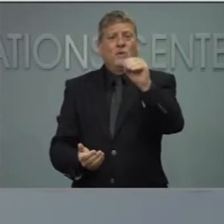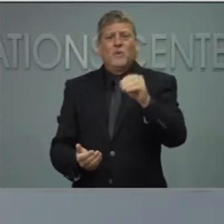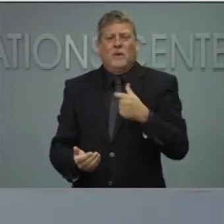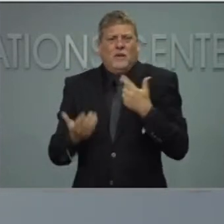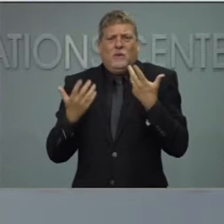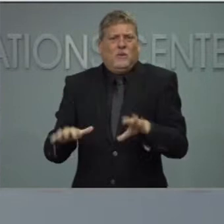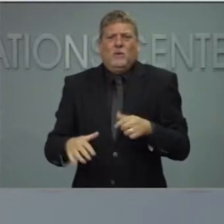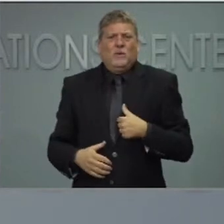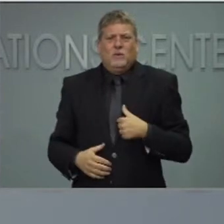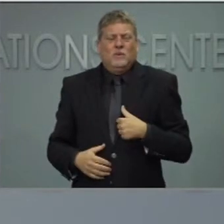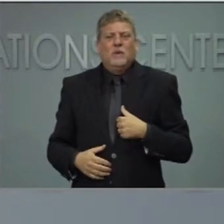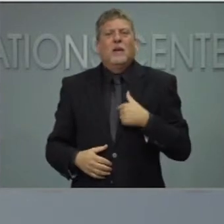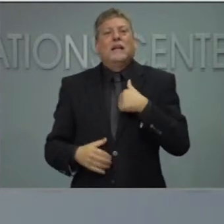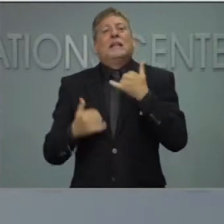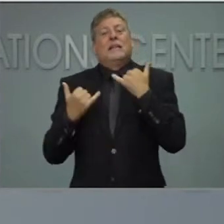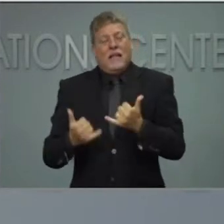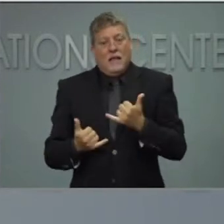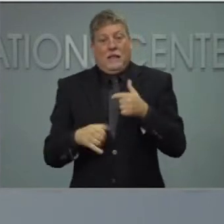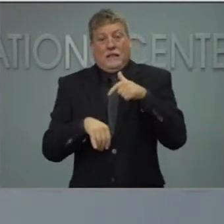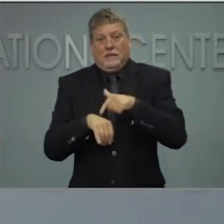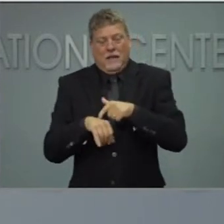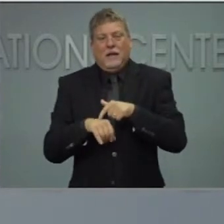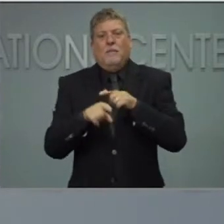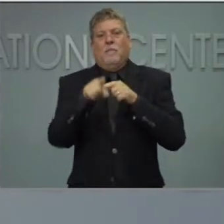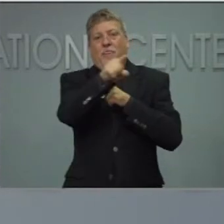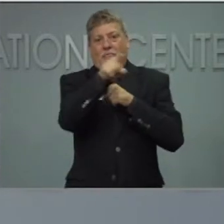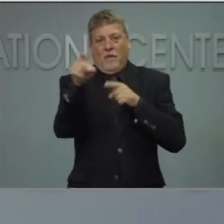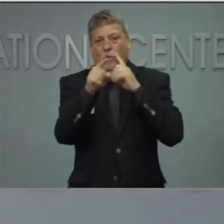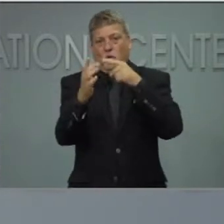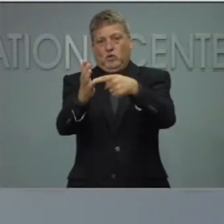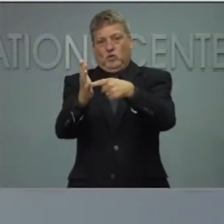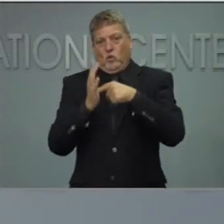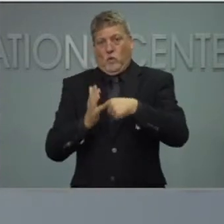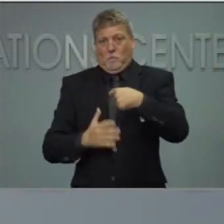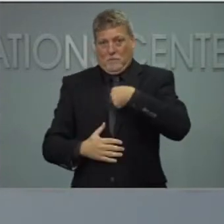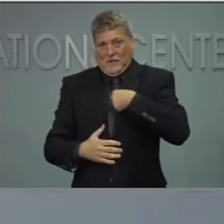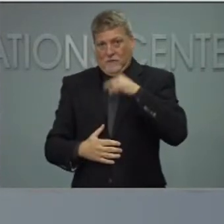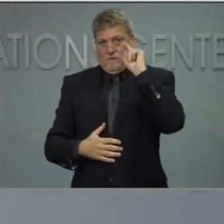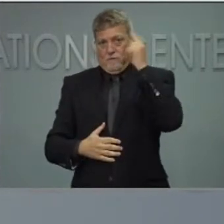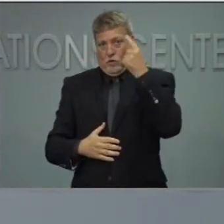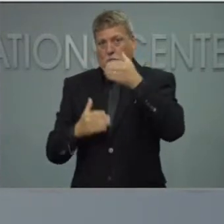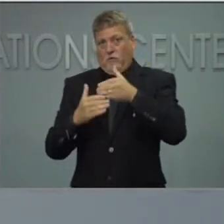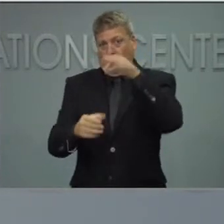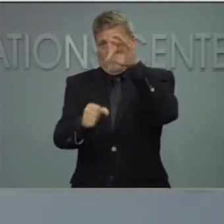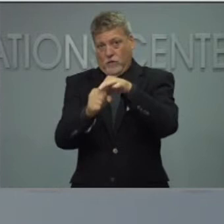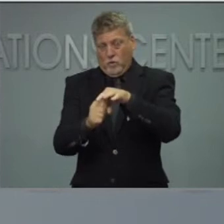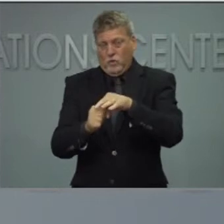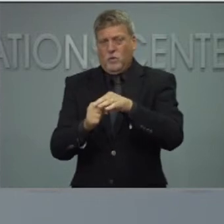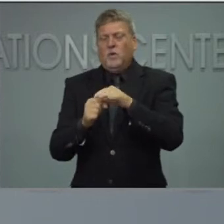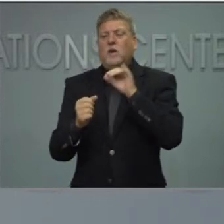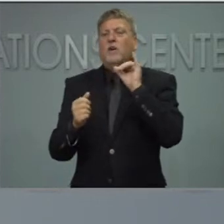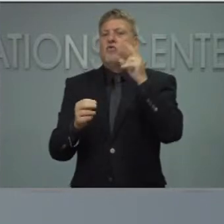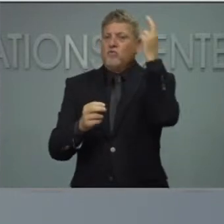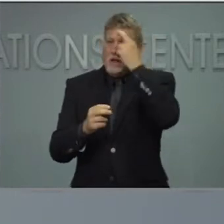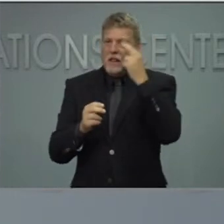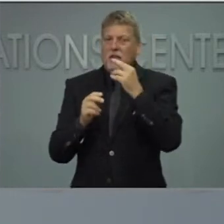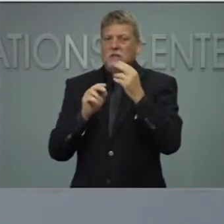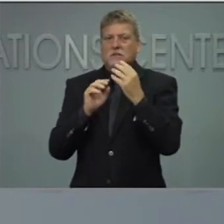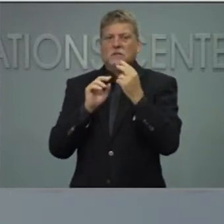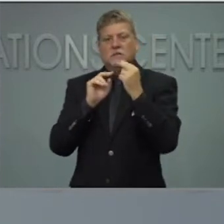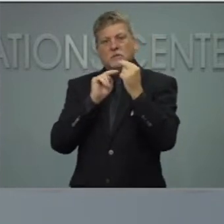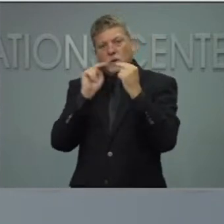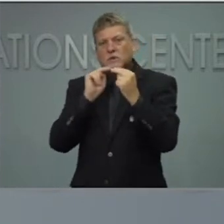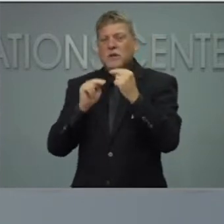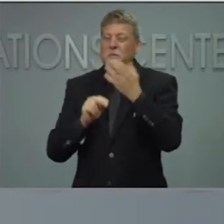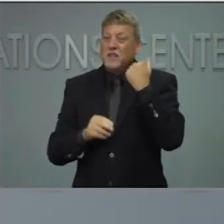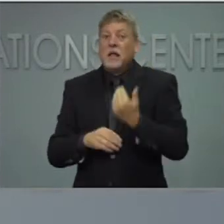that I've really not had a chance to see or have any input in. And I think that we realize that that process didn't work last time,